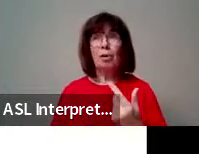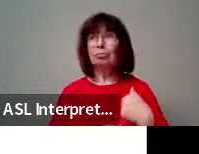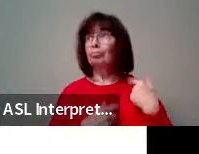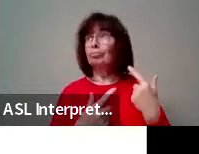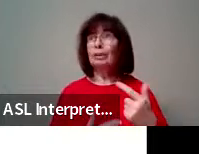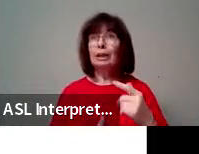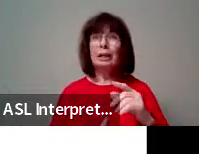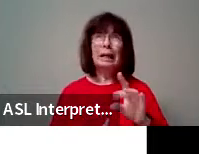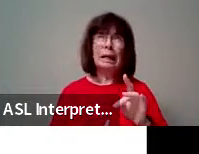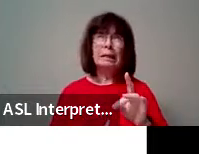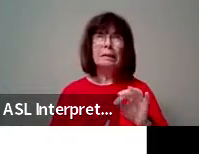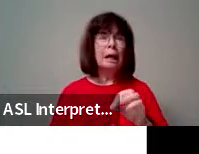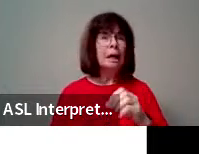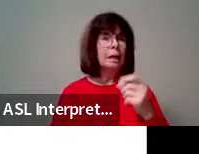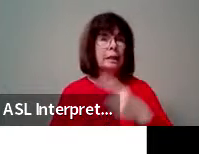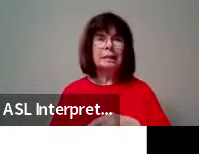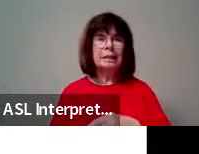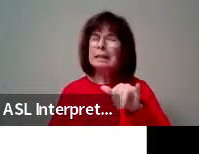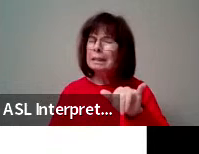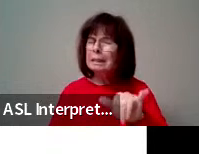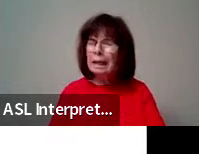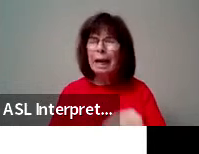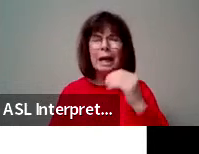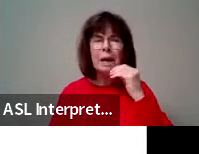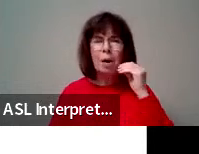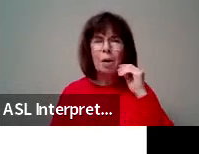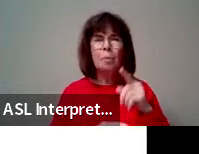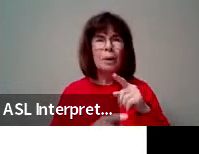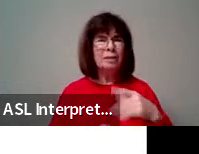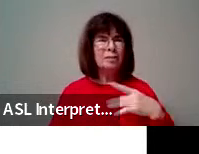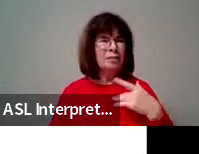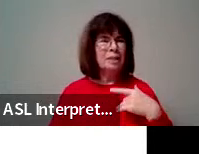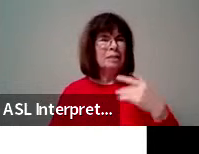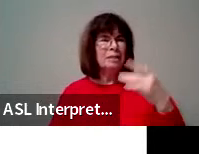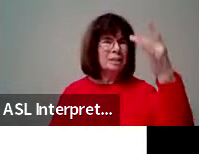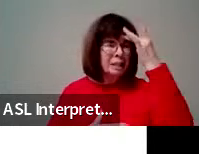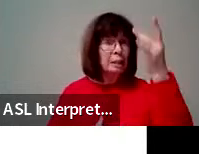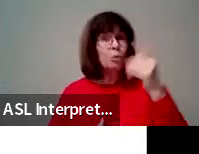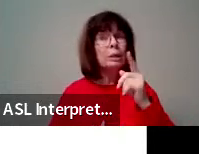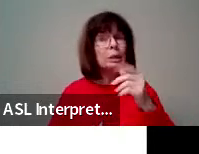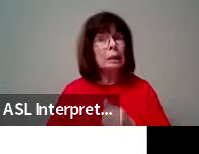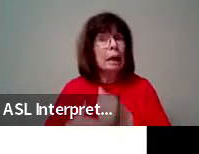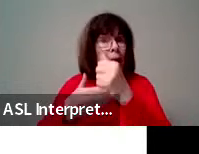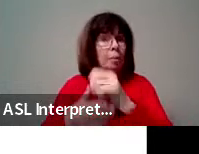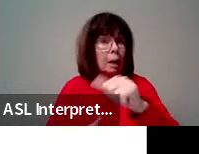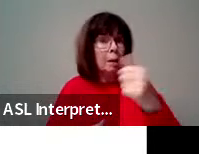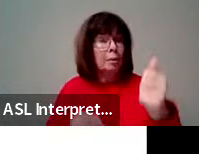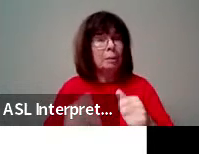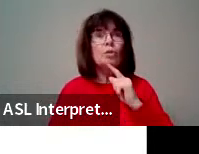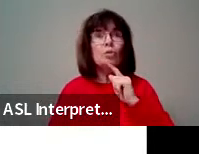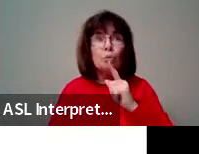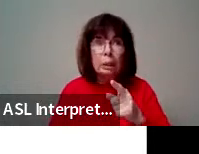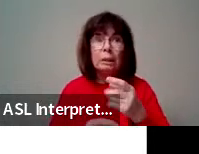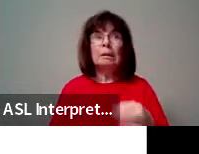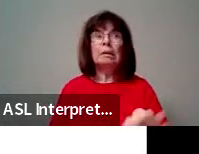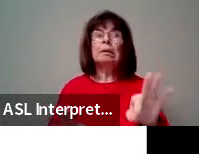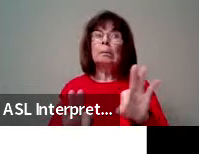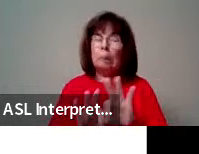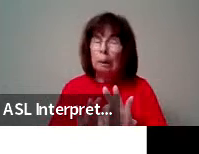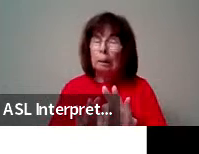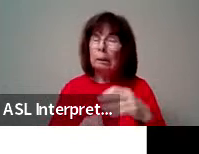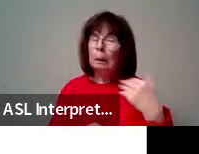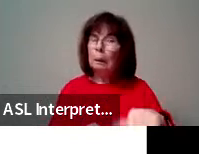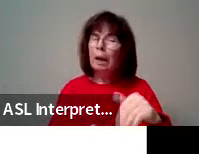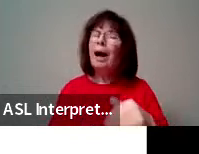sick. It's really helpful for other people and really important at this time of year. We know that's hard for some